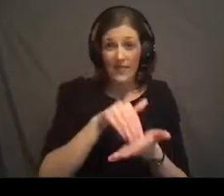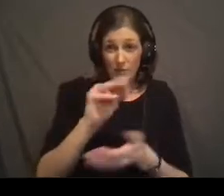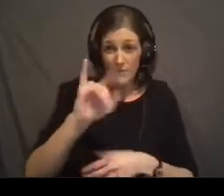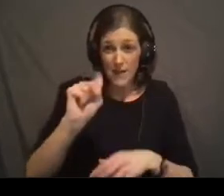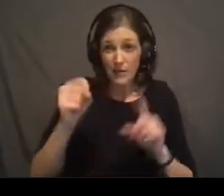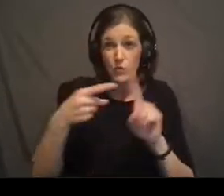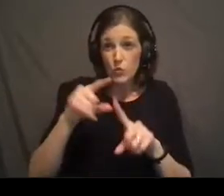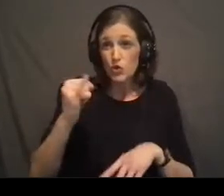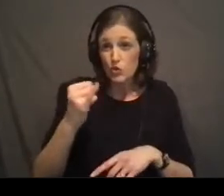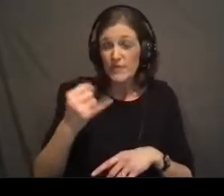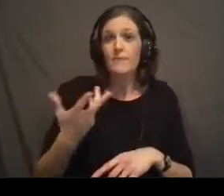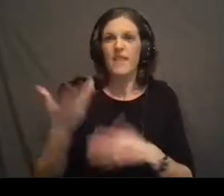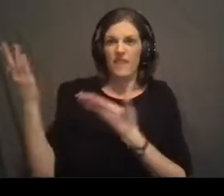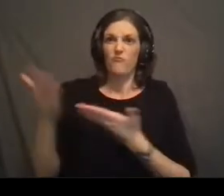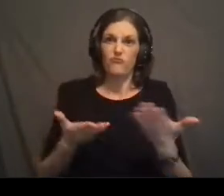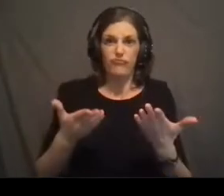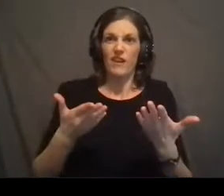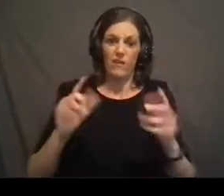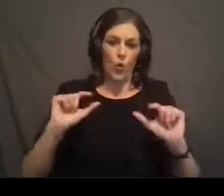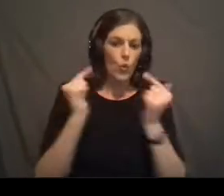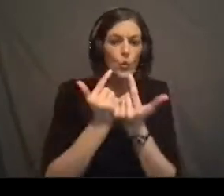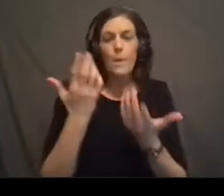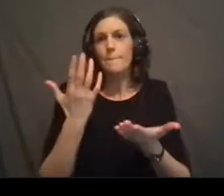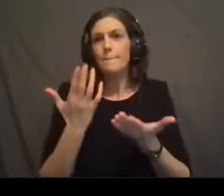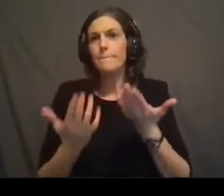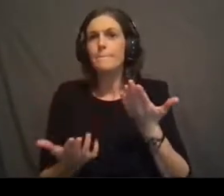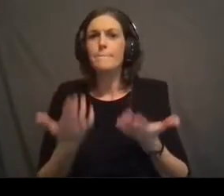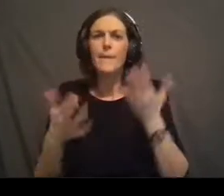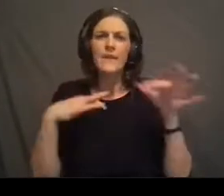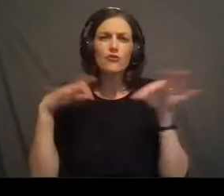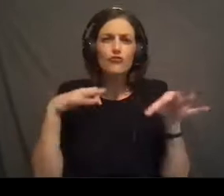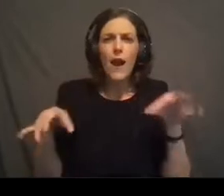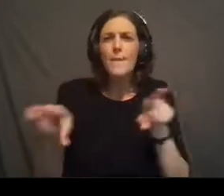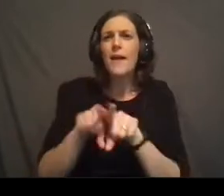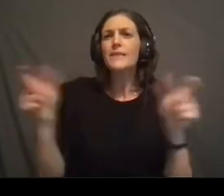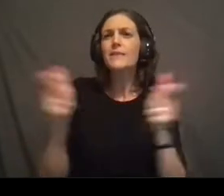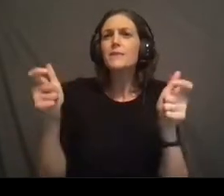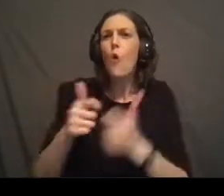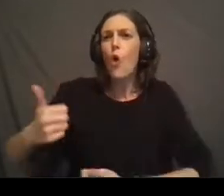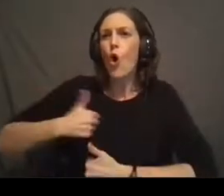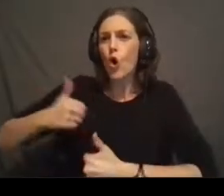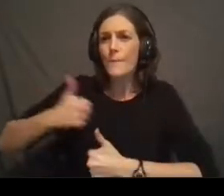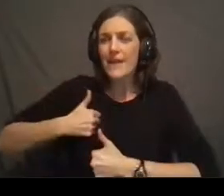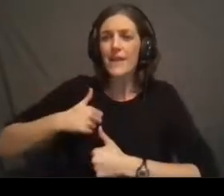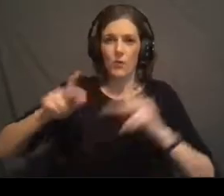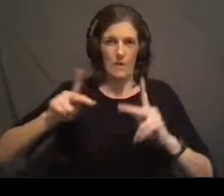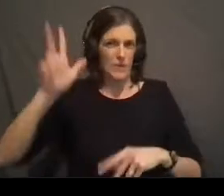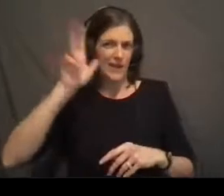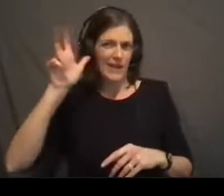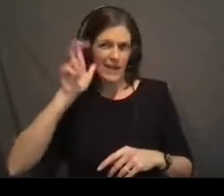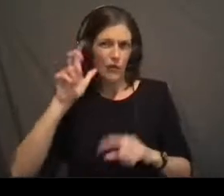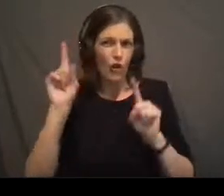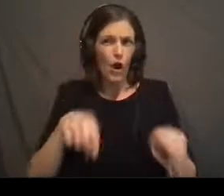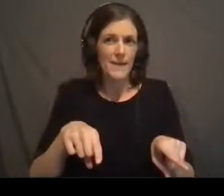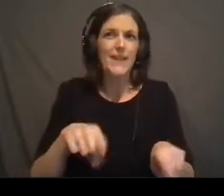Jerusalem, and they bring with them an entourage, probably better to describe it as a small army. When people hear that they're coming, people